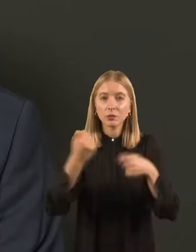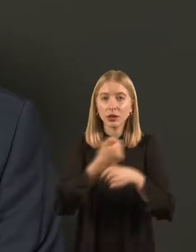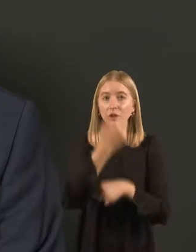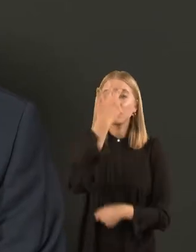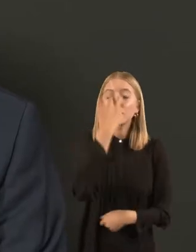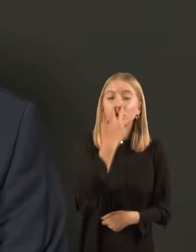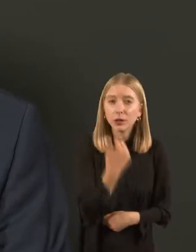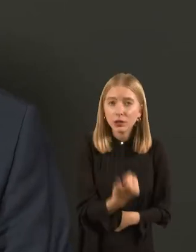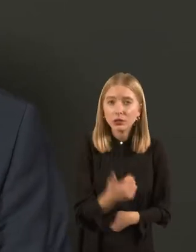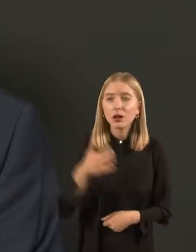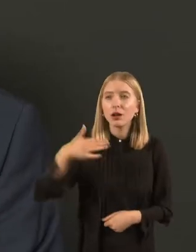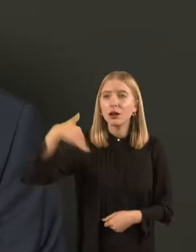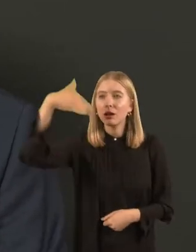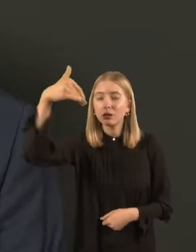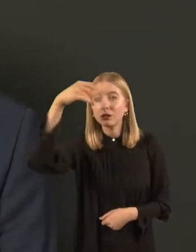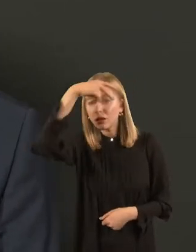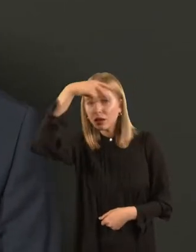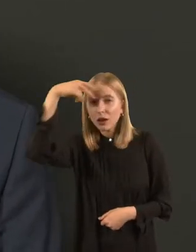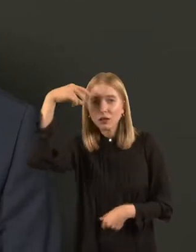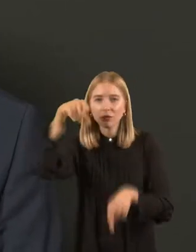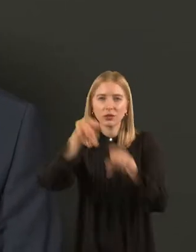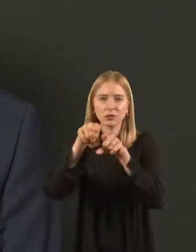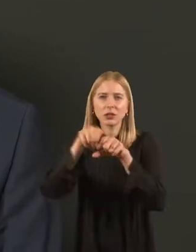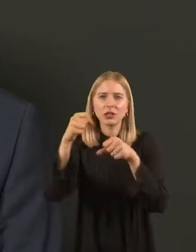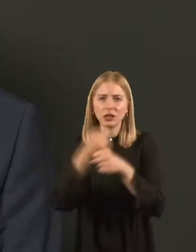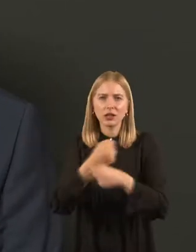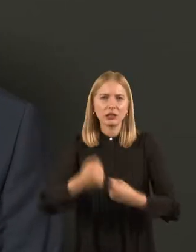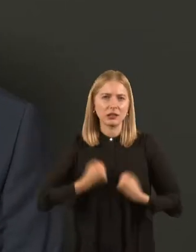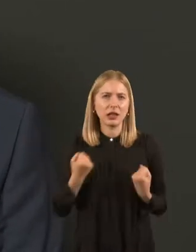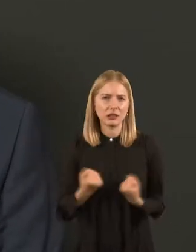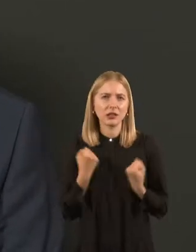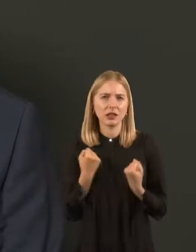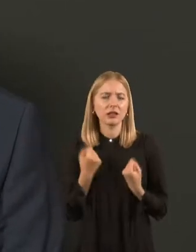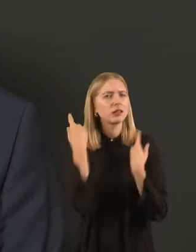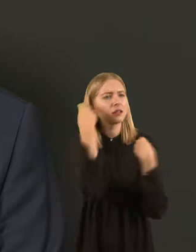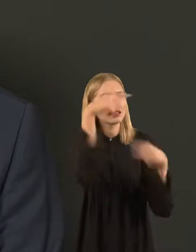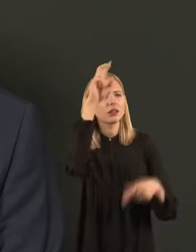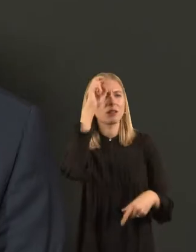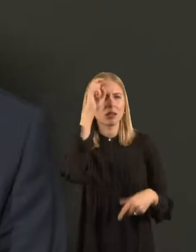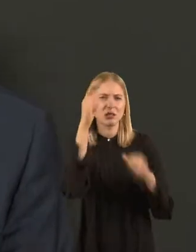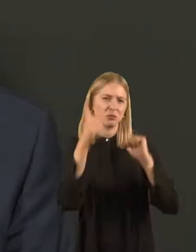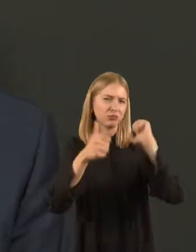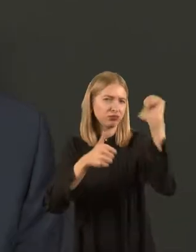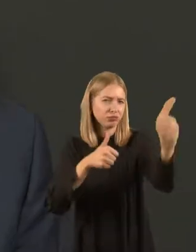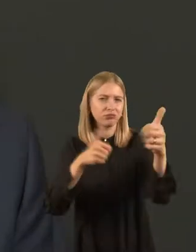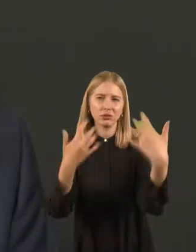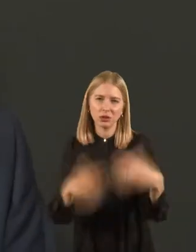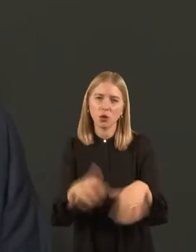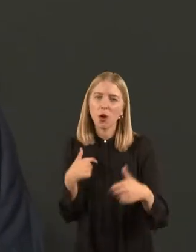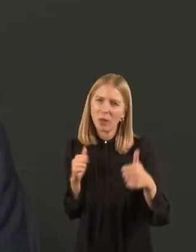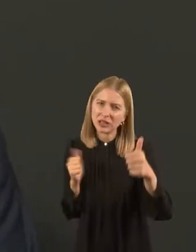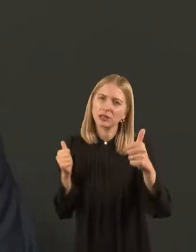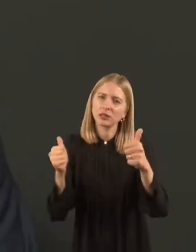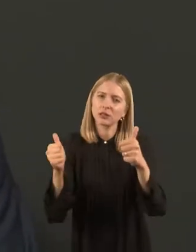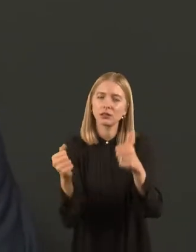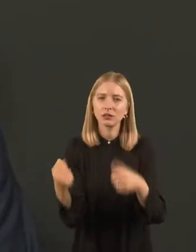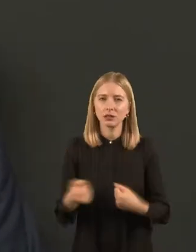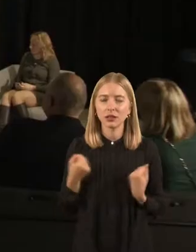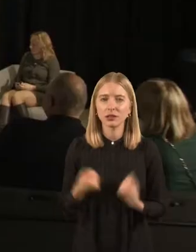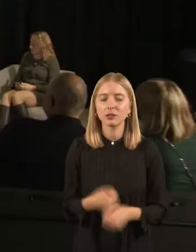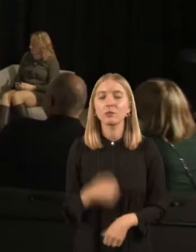are having a consensus, and it is also very clear that Lithuania has a lot